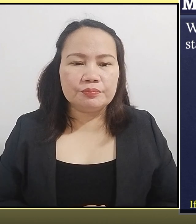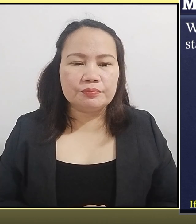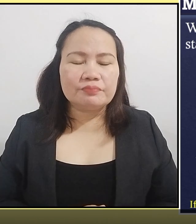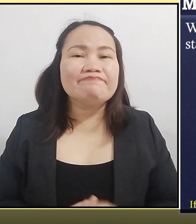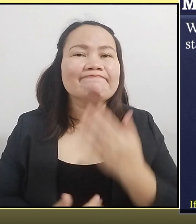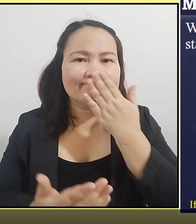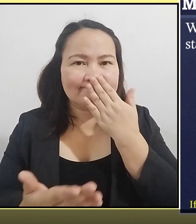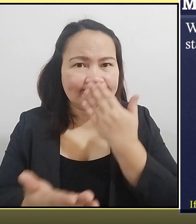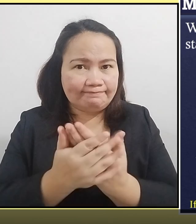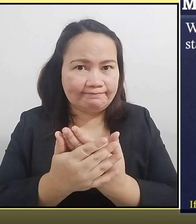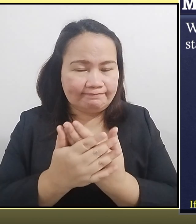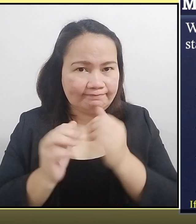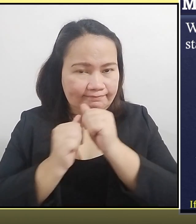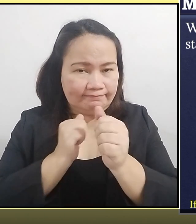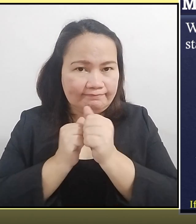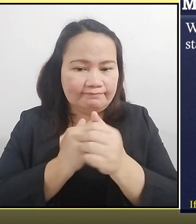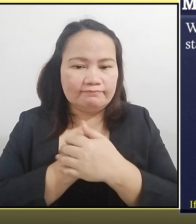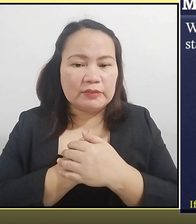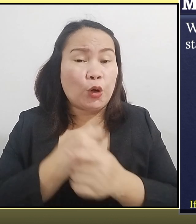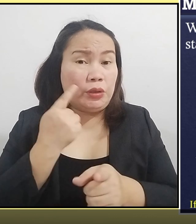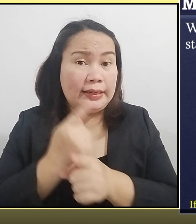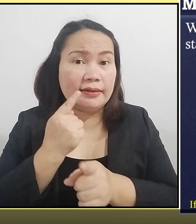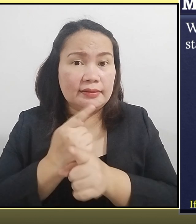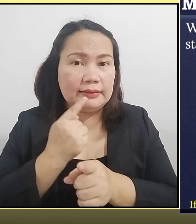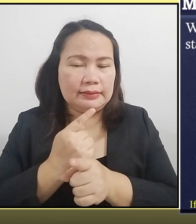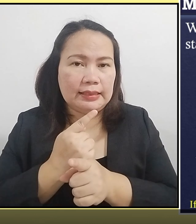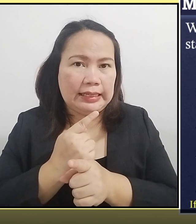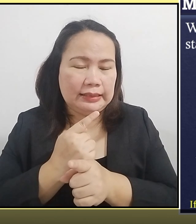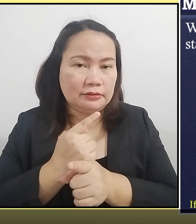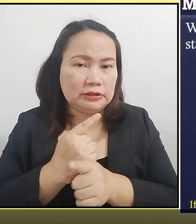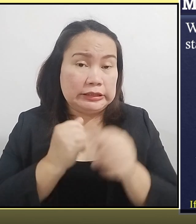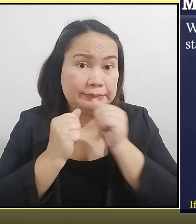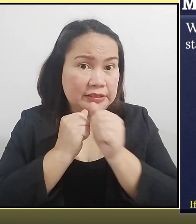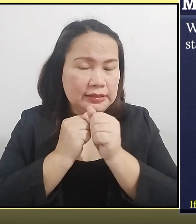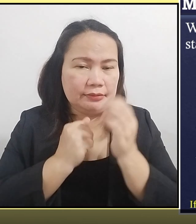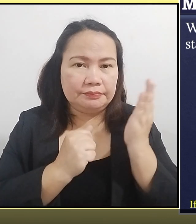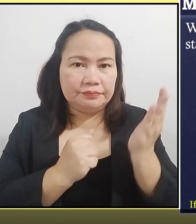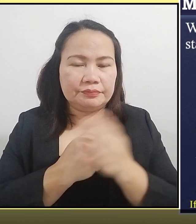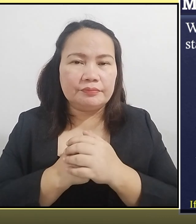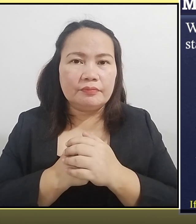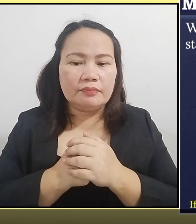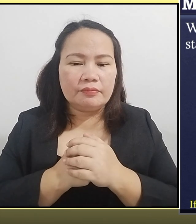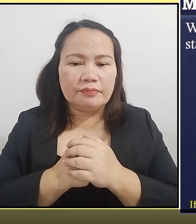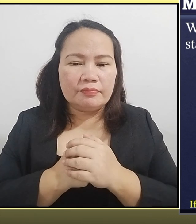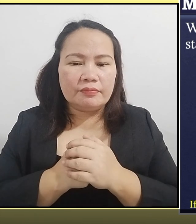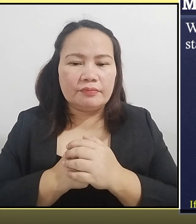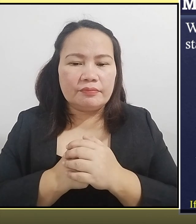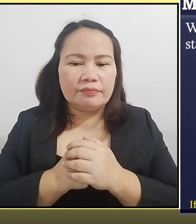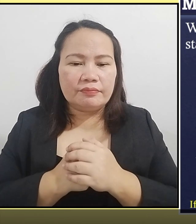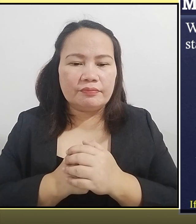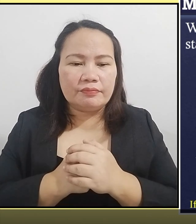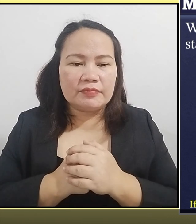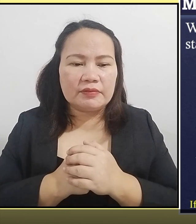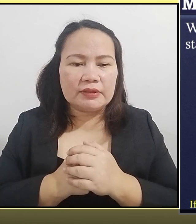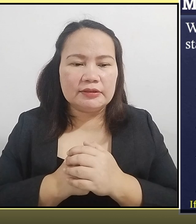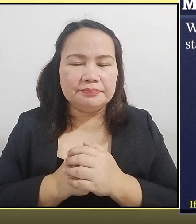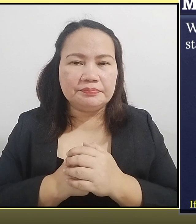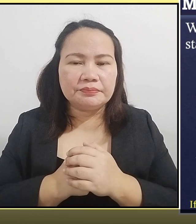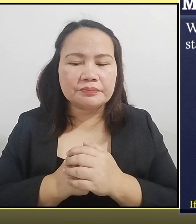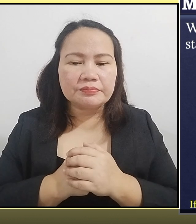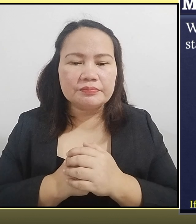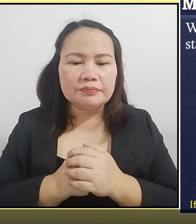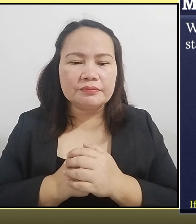So this is a good definition because the definition of an equiangular triangle is all angles of a triangle